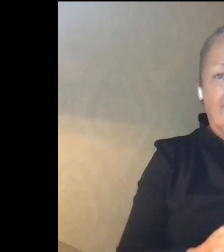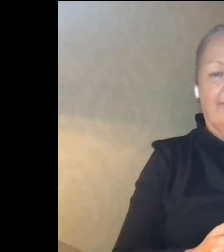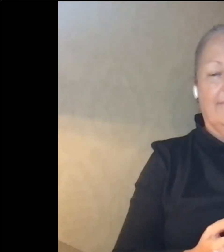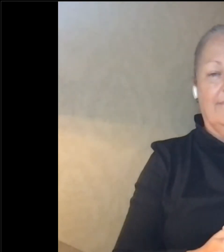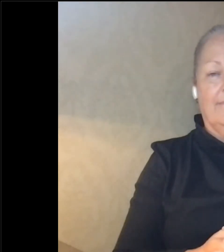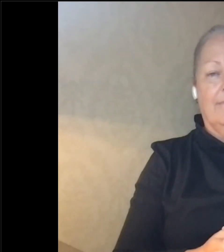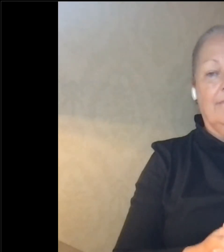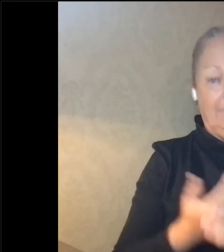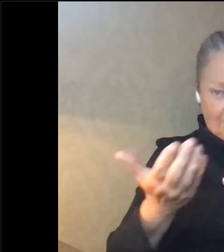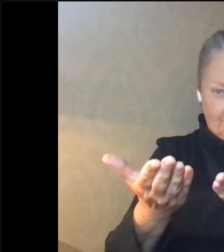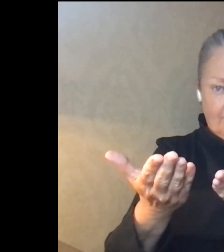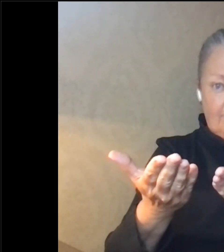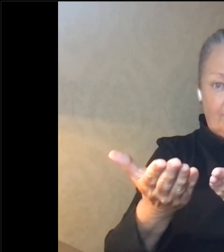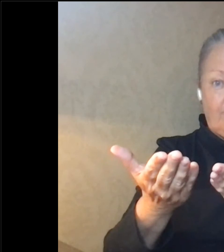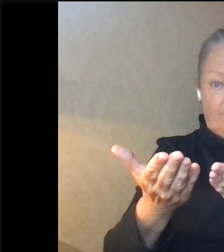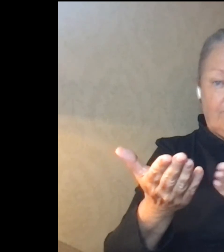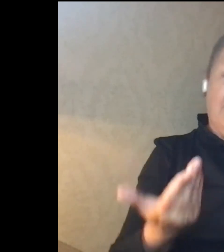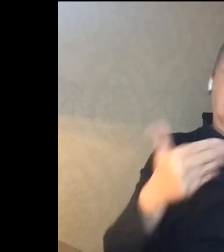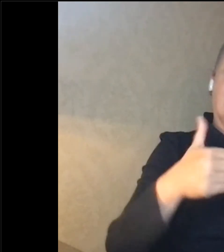Please start again.